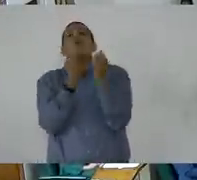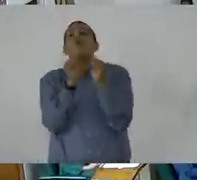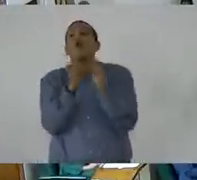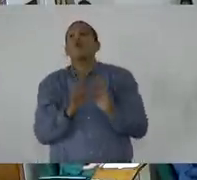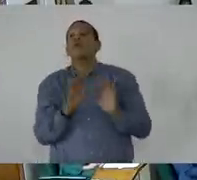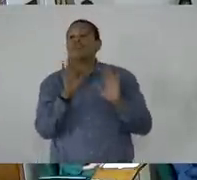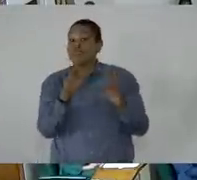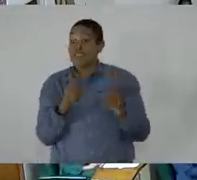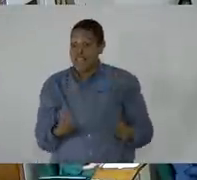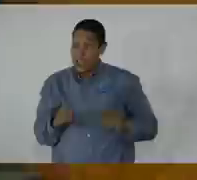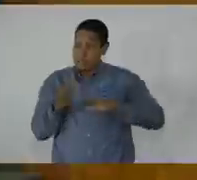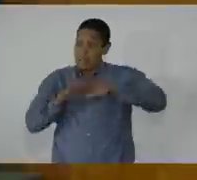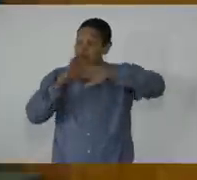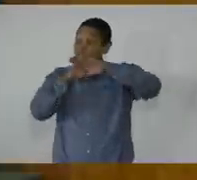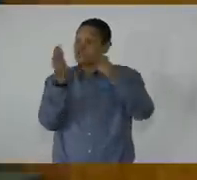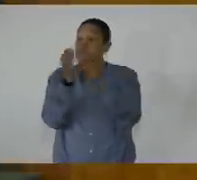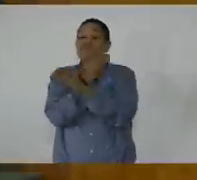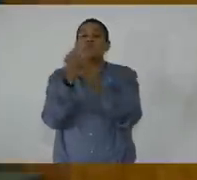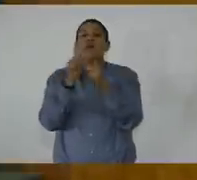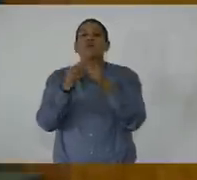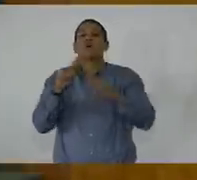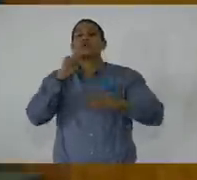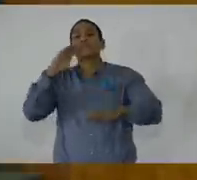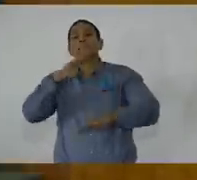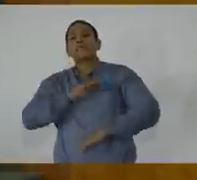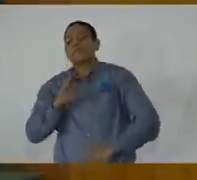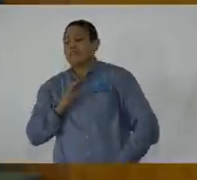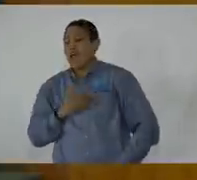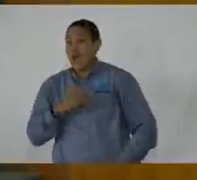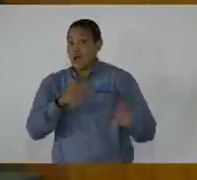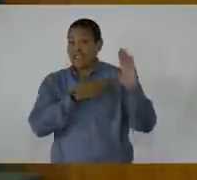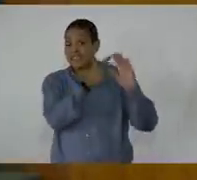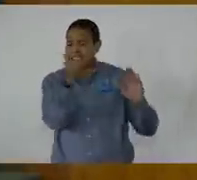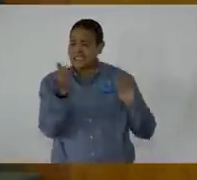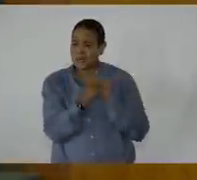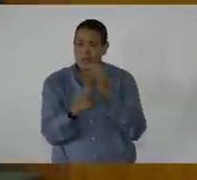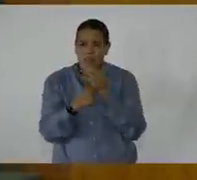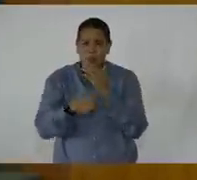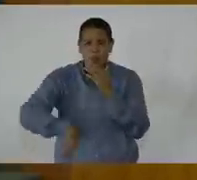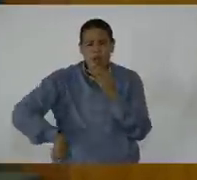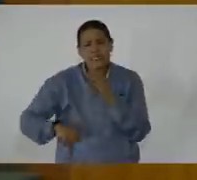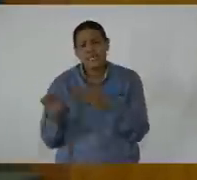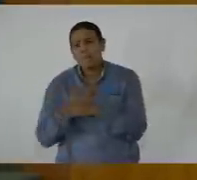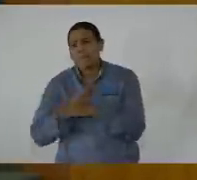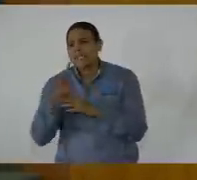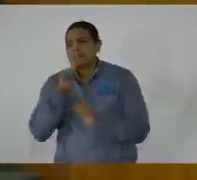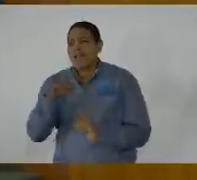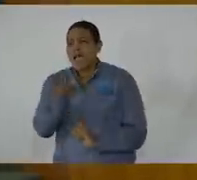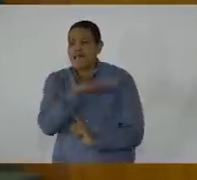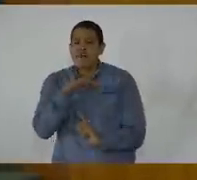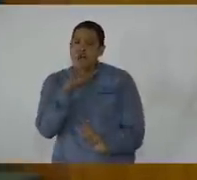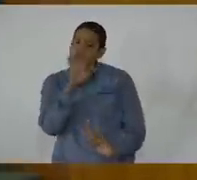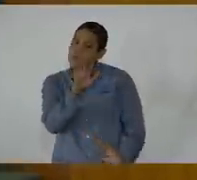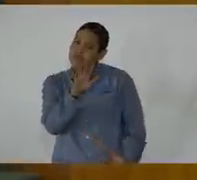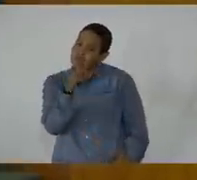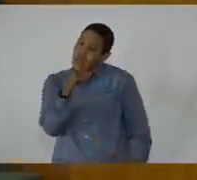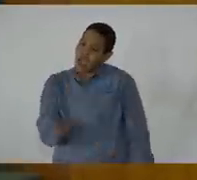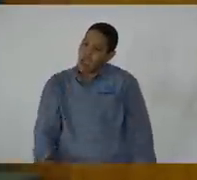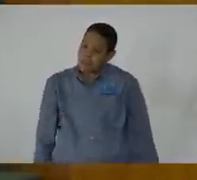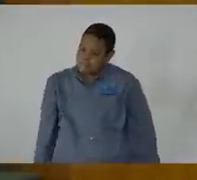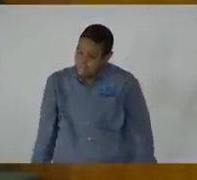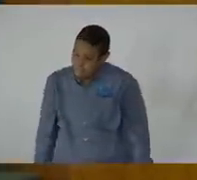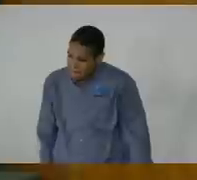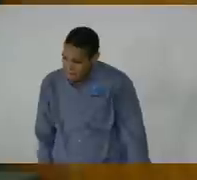competitiveness, increase trade, and satisfy our citizens with a quality business environment.